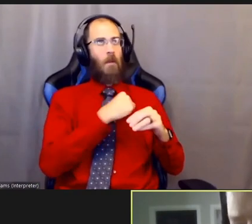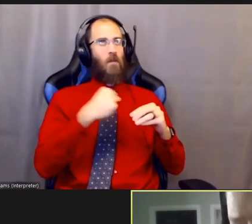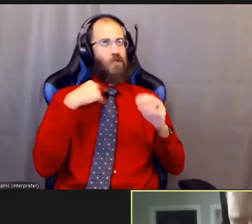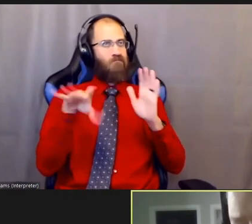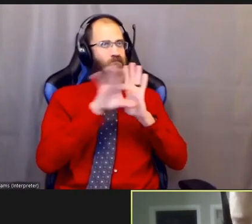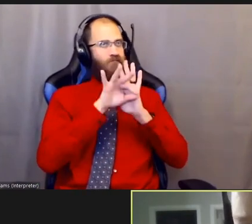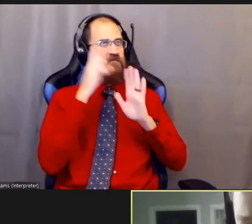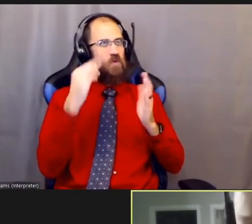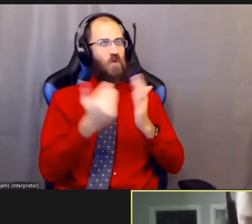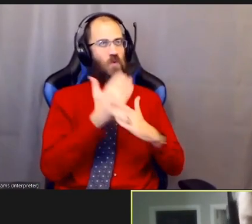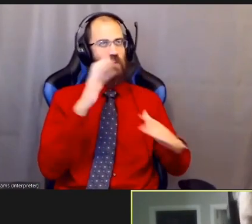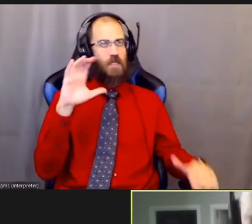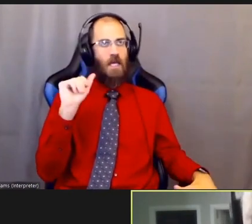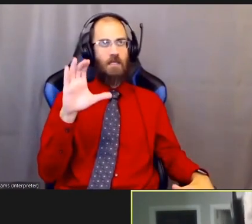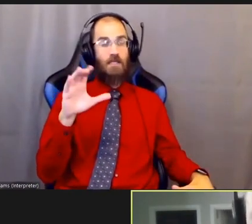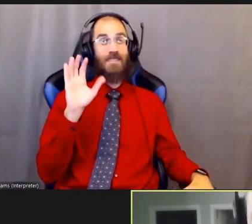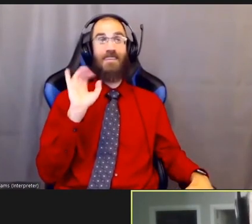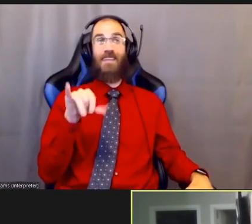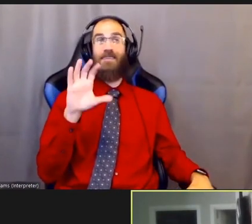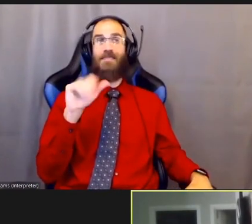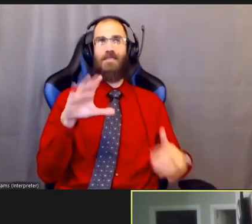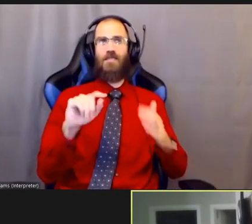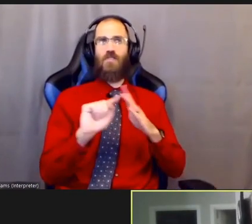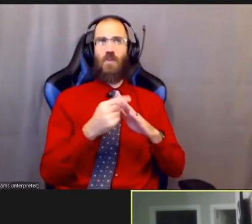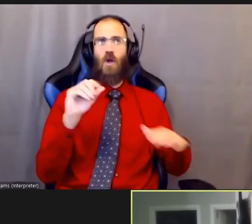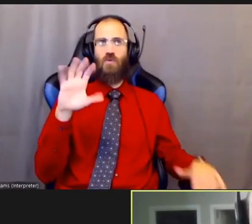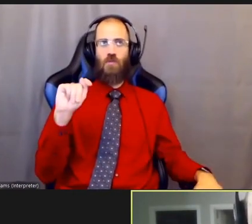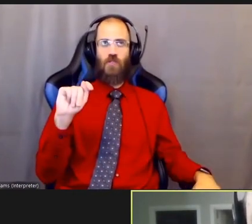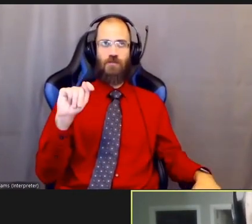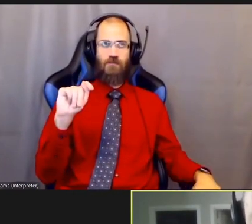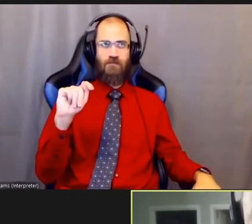CAC starting in October.